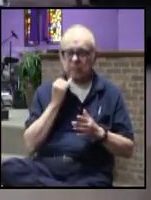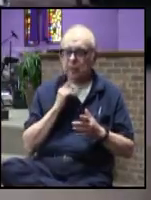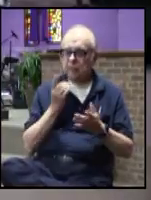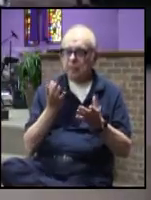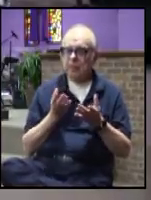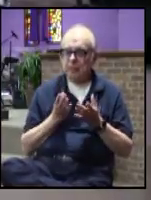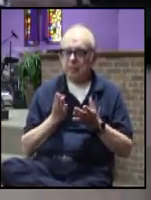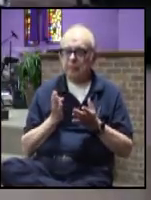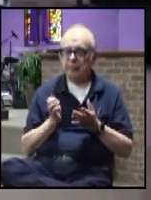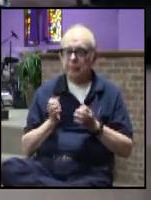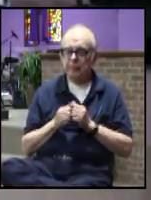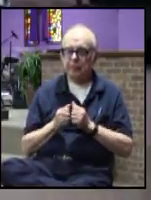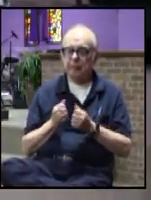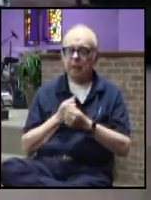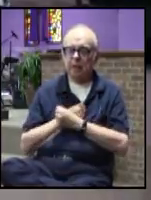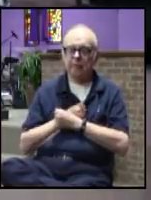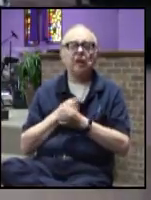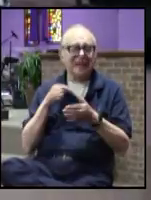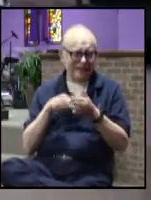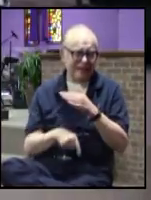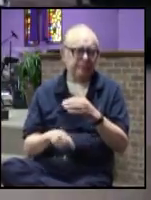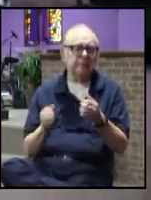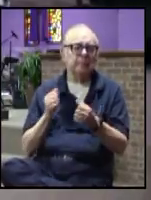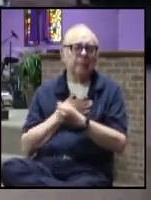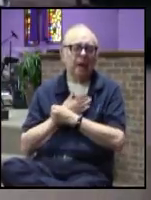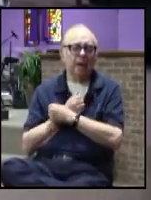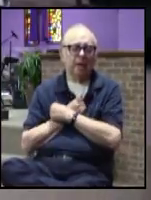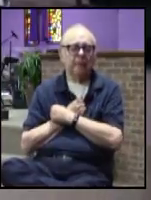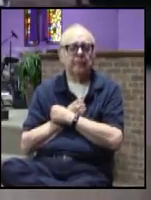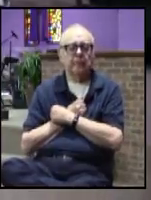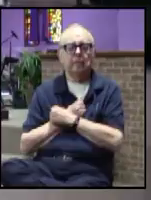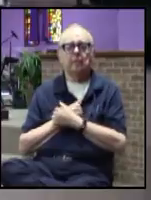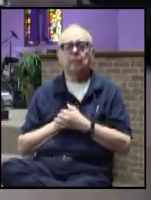If I really want to deepen my love,